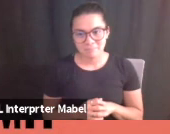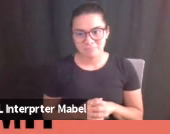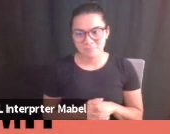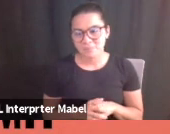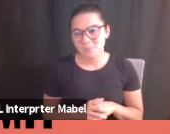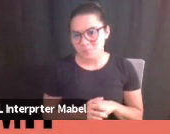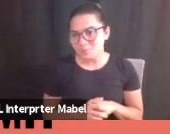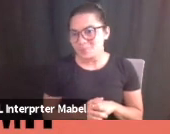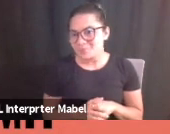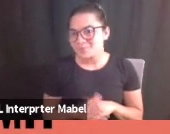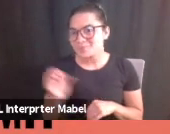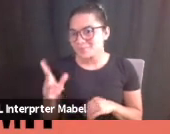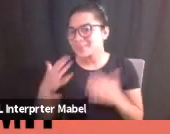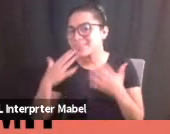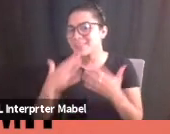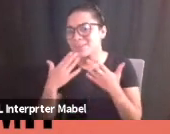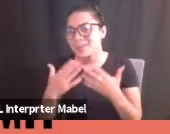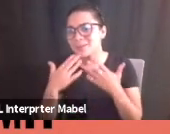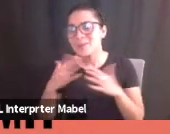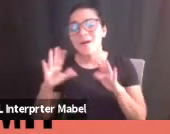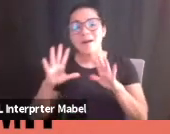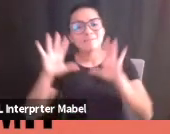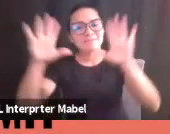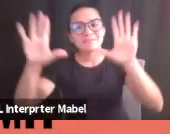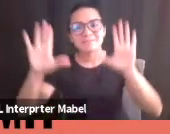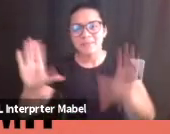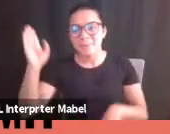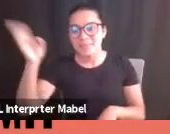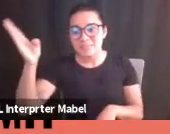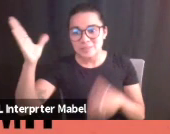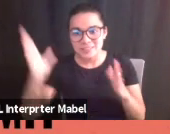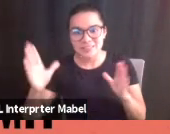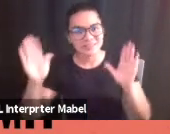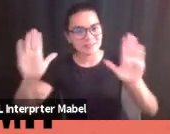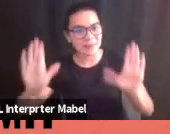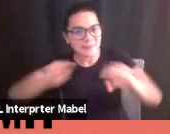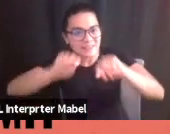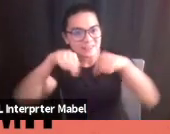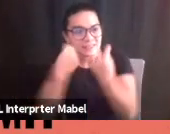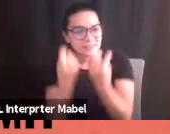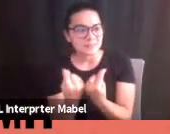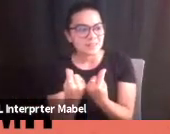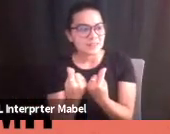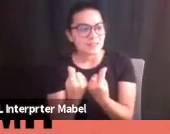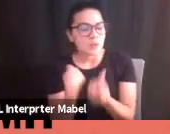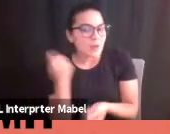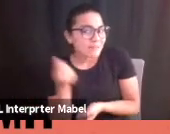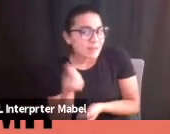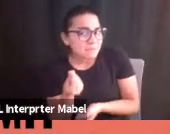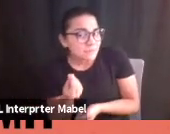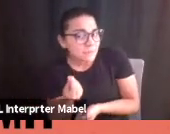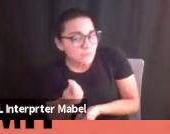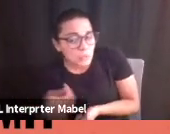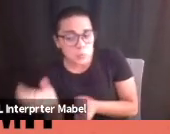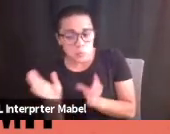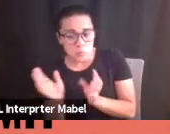So much to our fabulous presenters and this wonderful team. We have a few minutes. If any